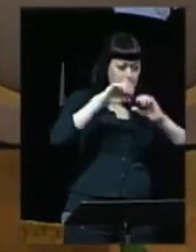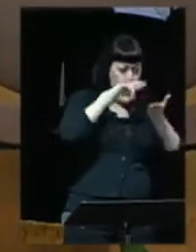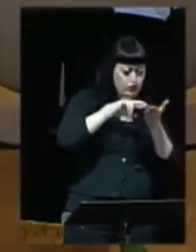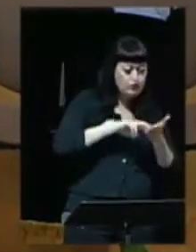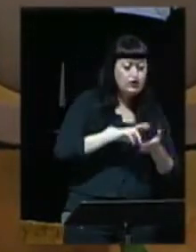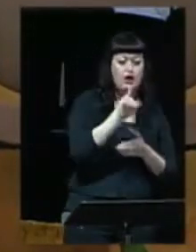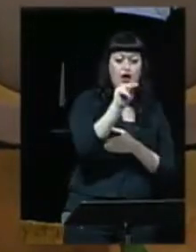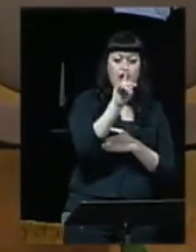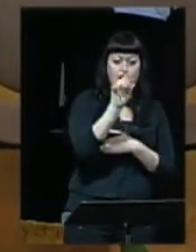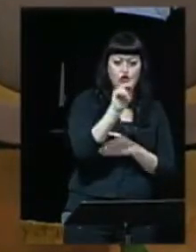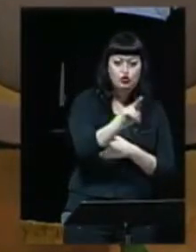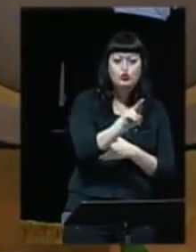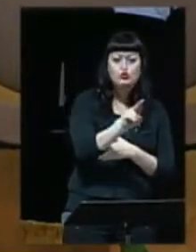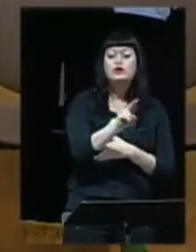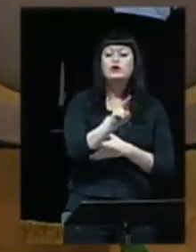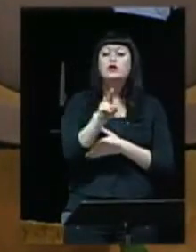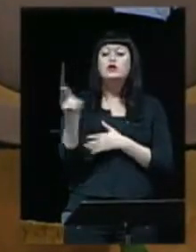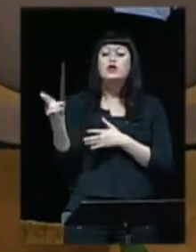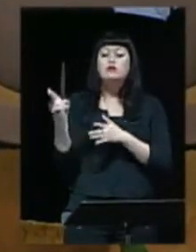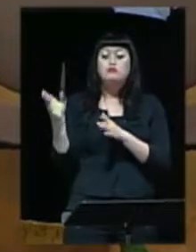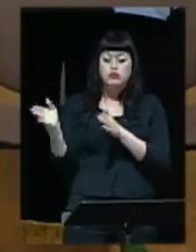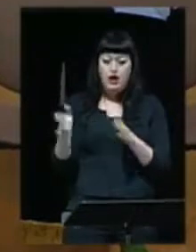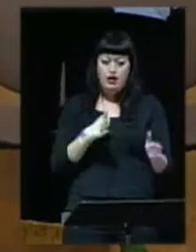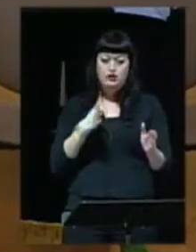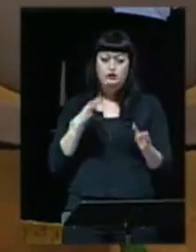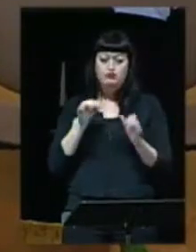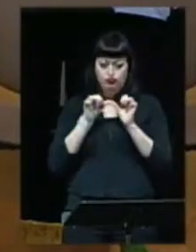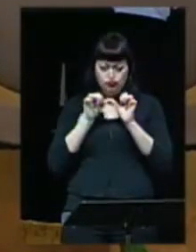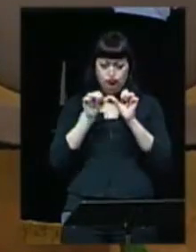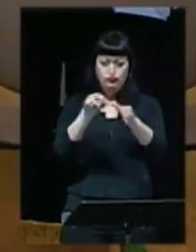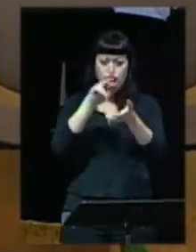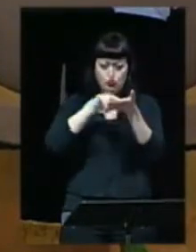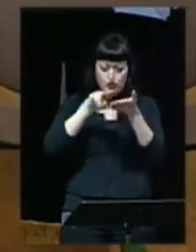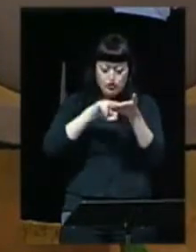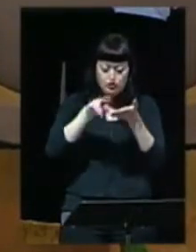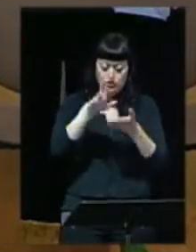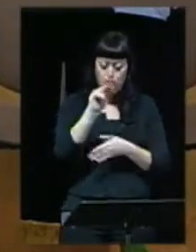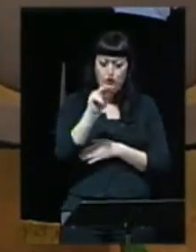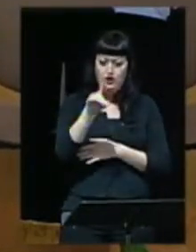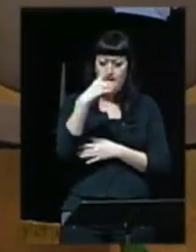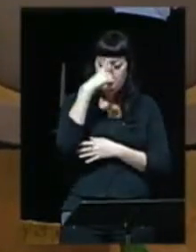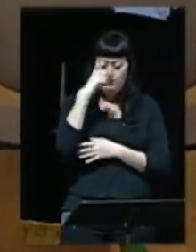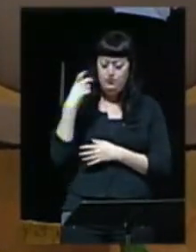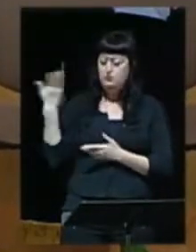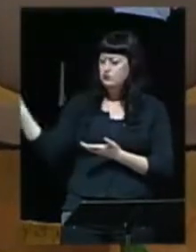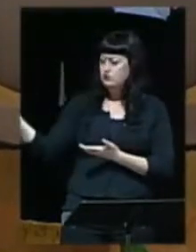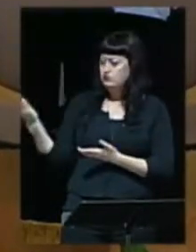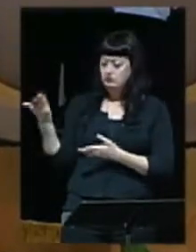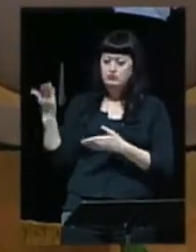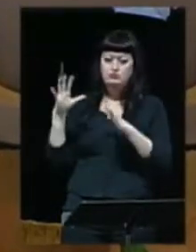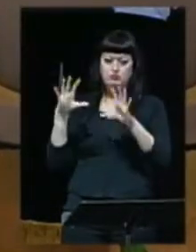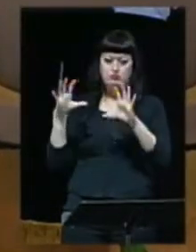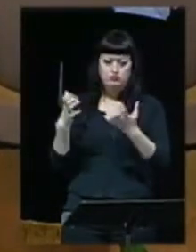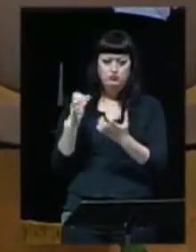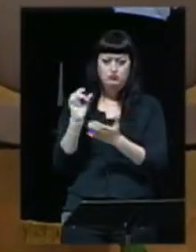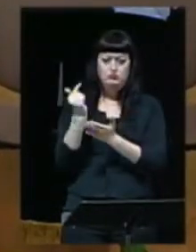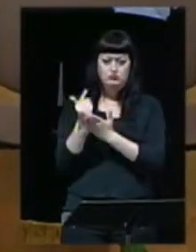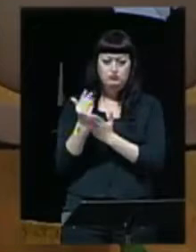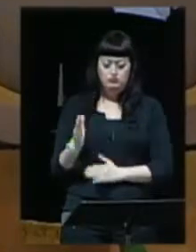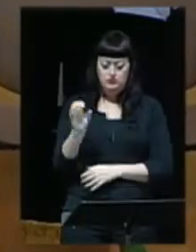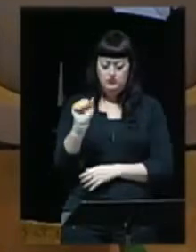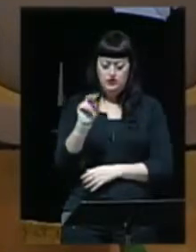at NDSU and plans to further her research efforts at UND this summer. Please join me in welcoming my fellow classmate,